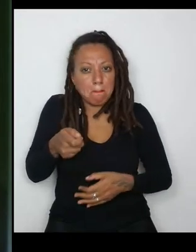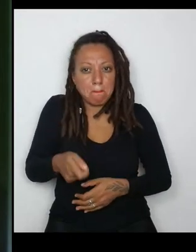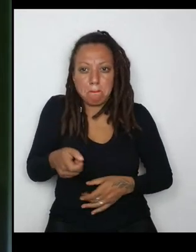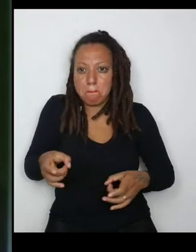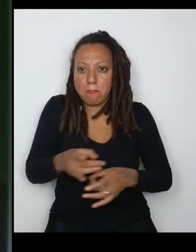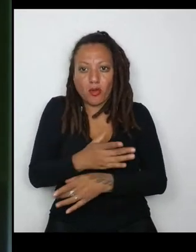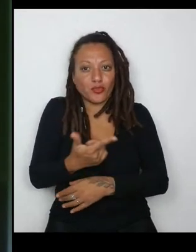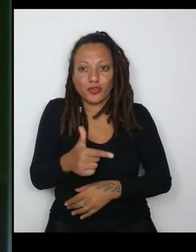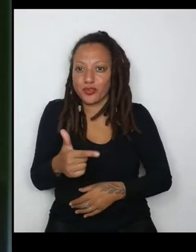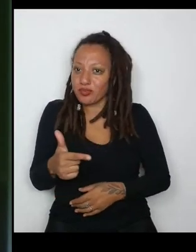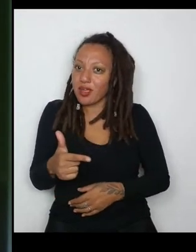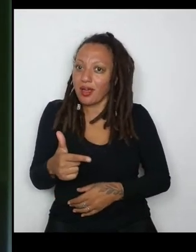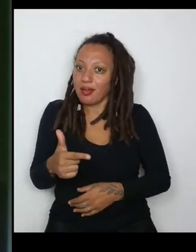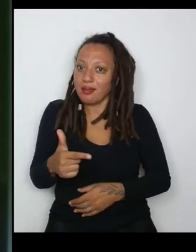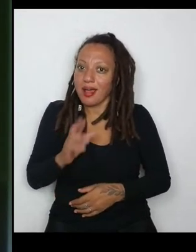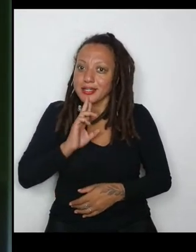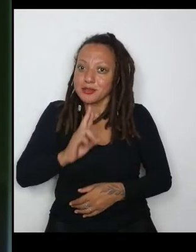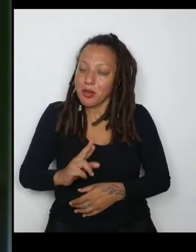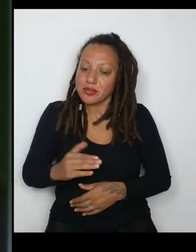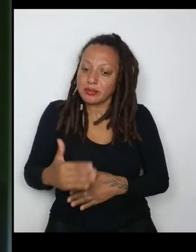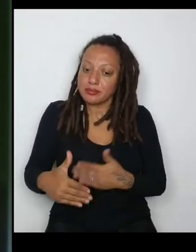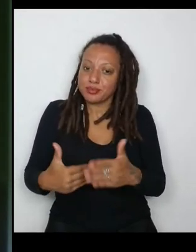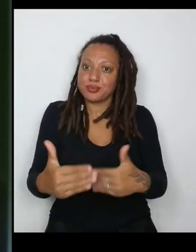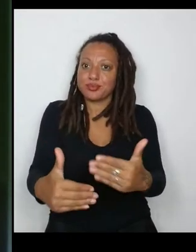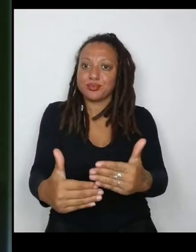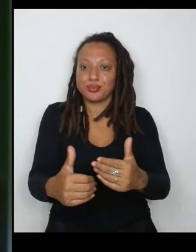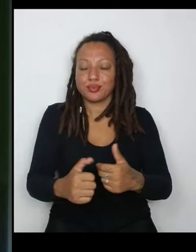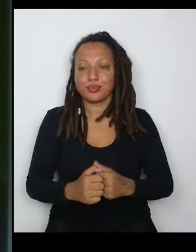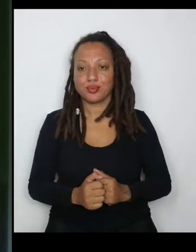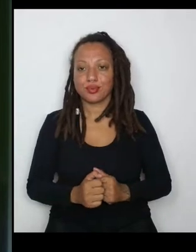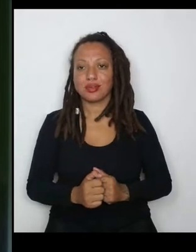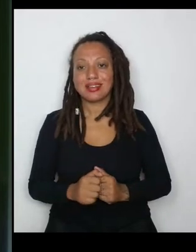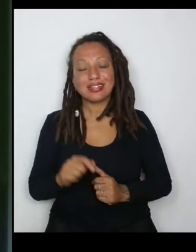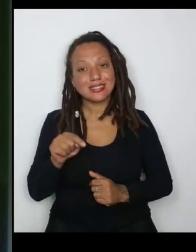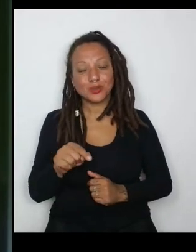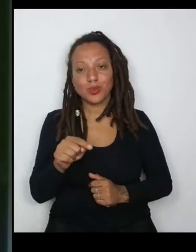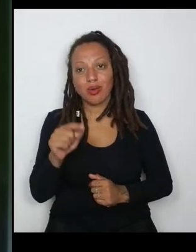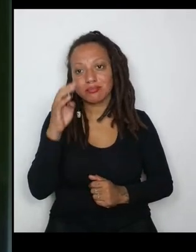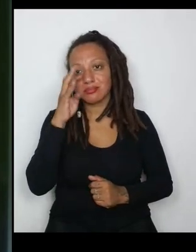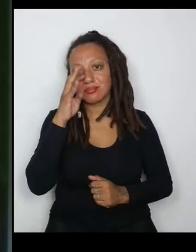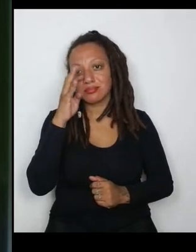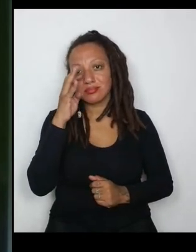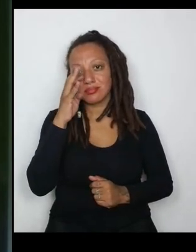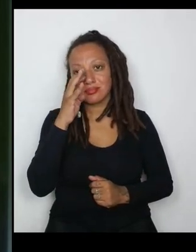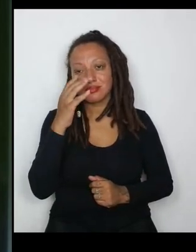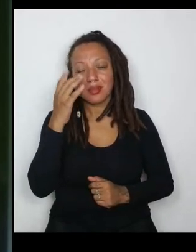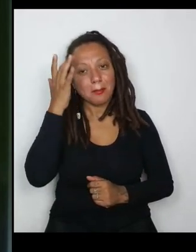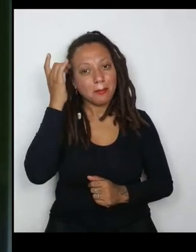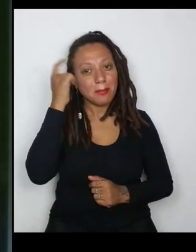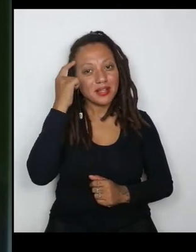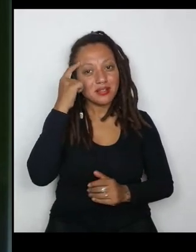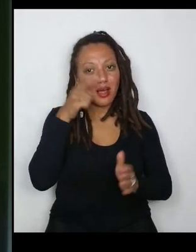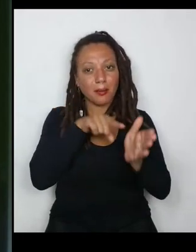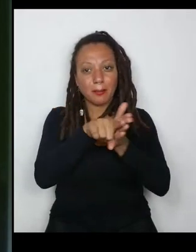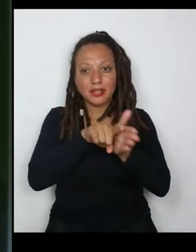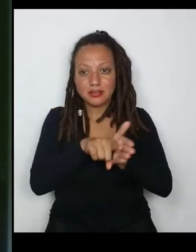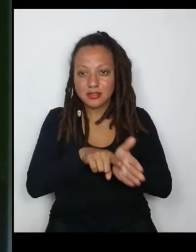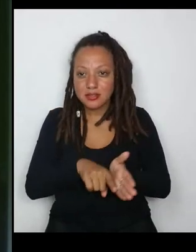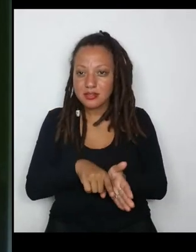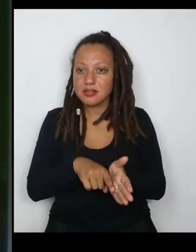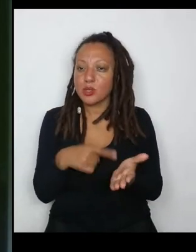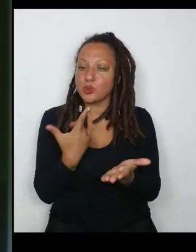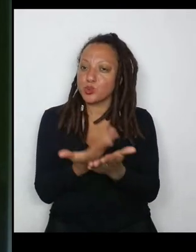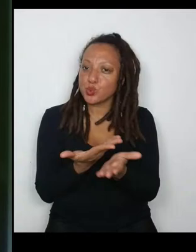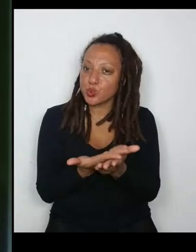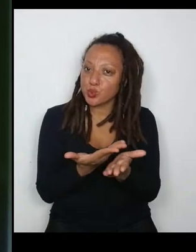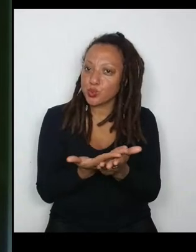discipline within the scholarship to explore but i don't know if the question has an answer really how